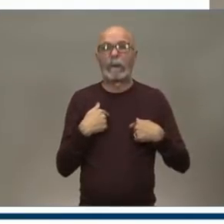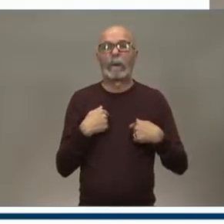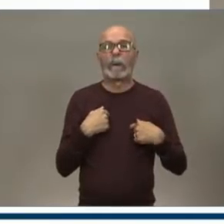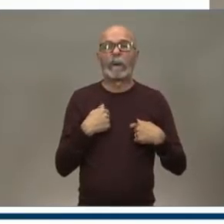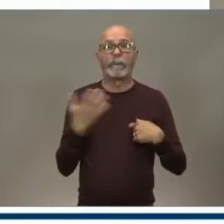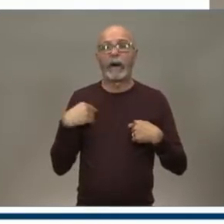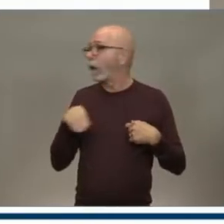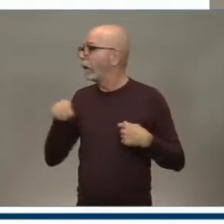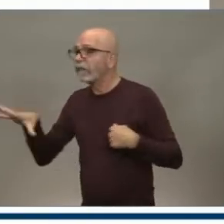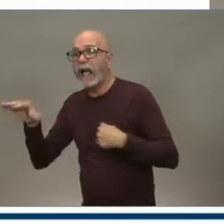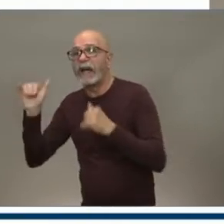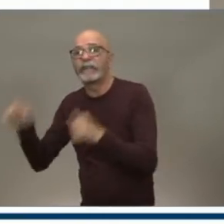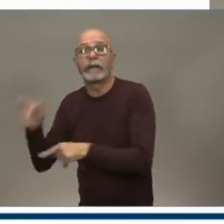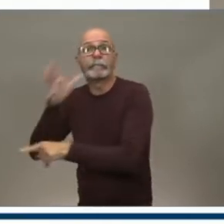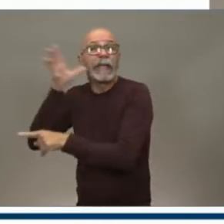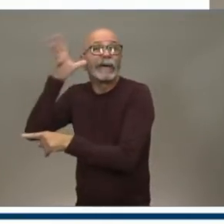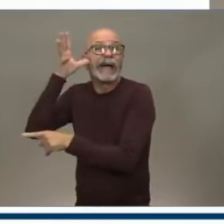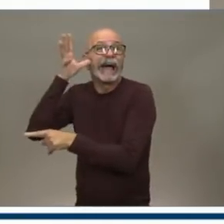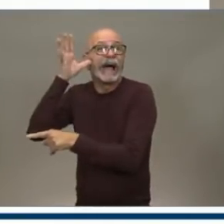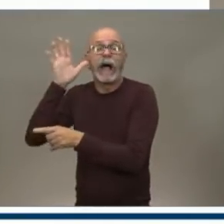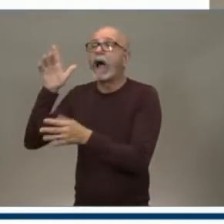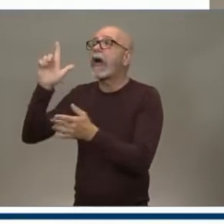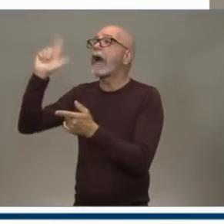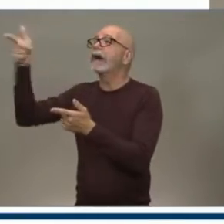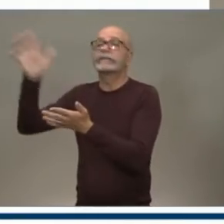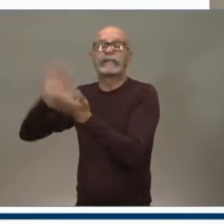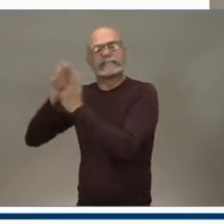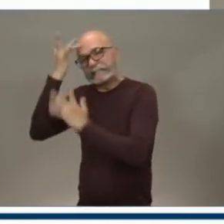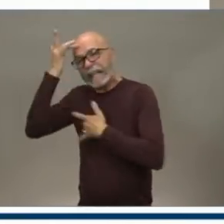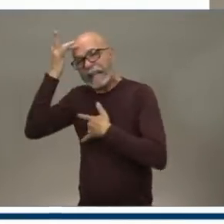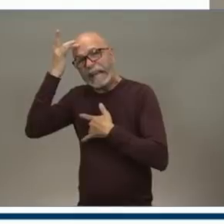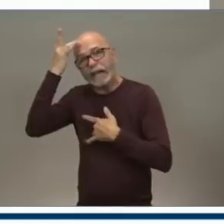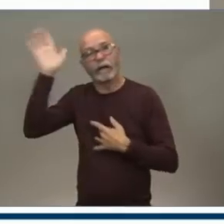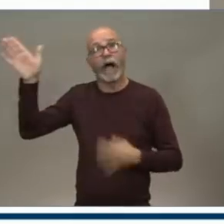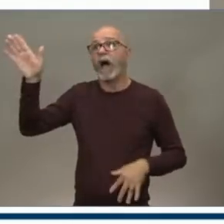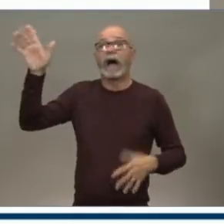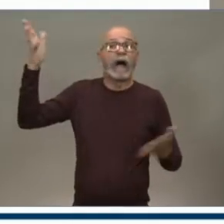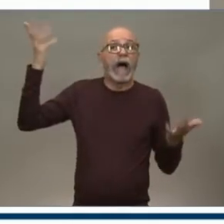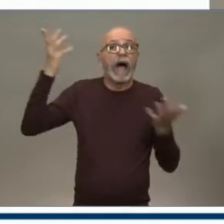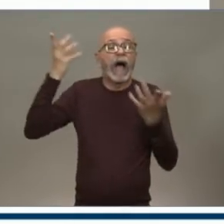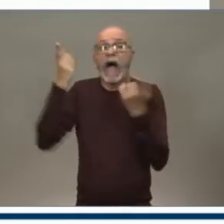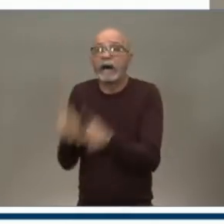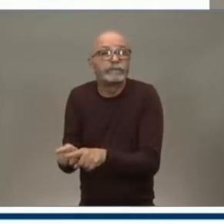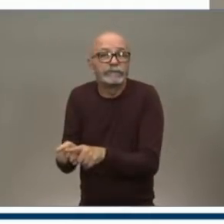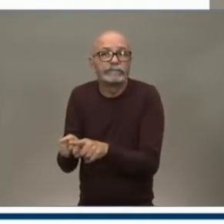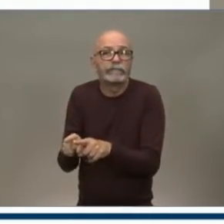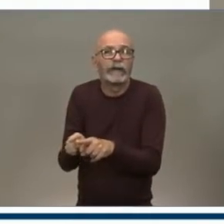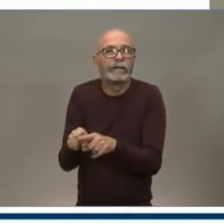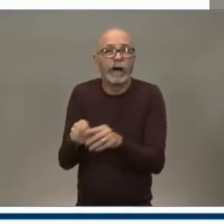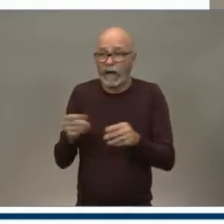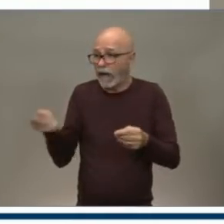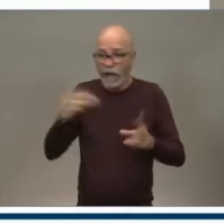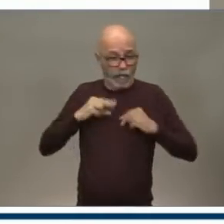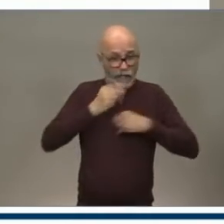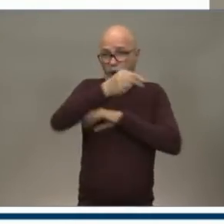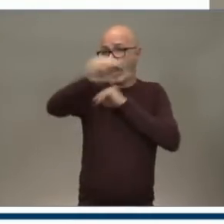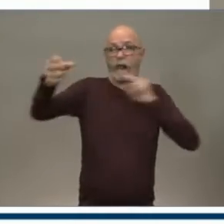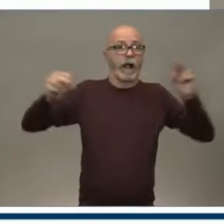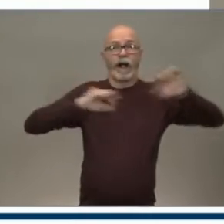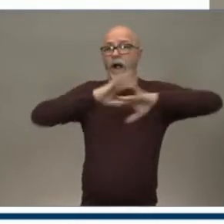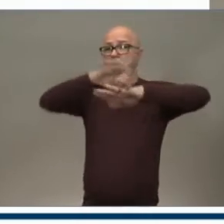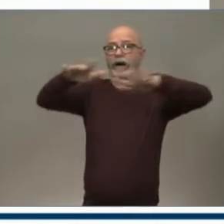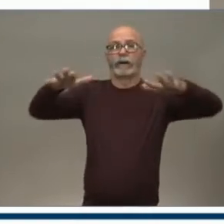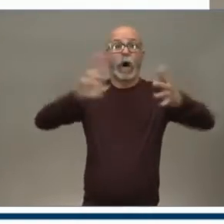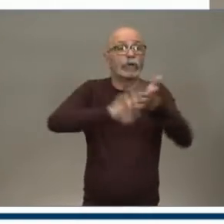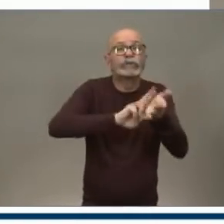condition that they could take it home to their family. Maybe one of them is a healthcare worker who if they're sick, they're making lots of people